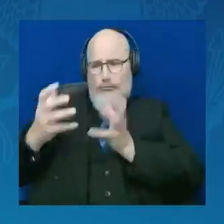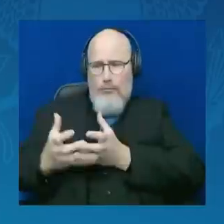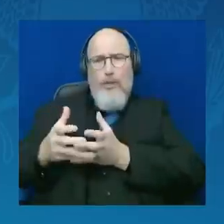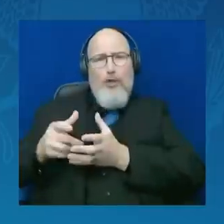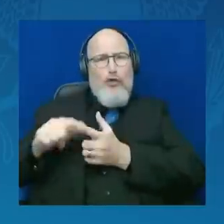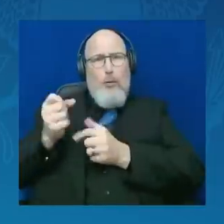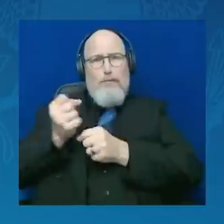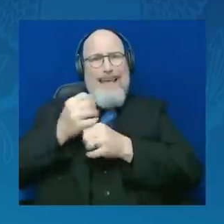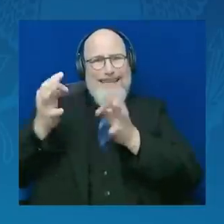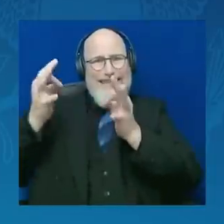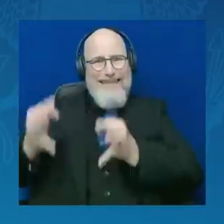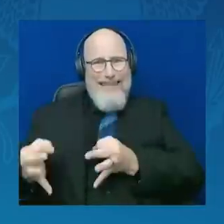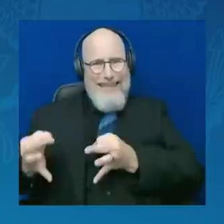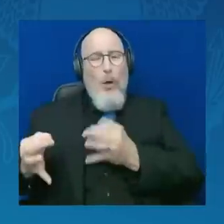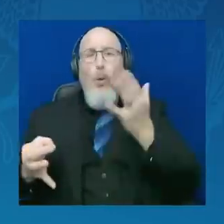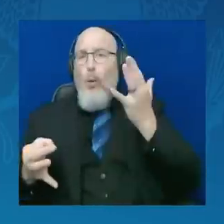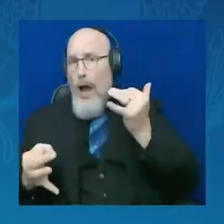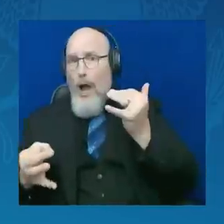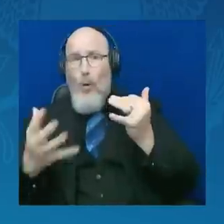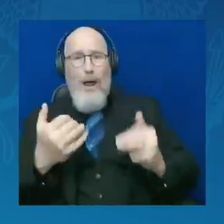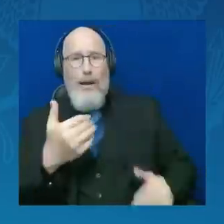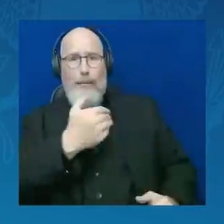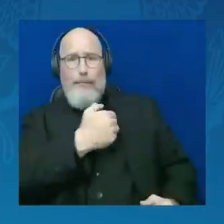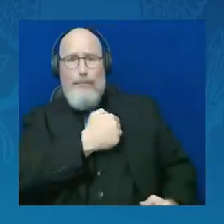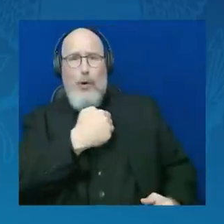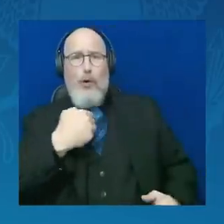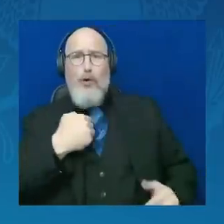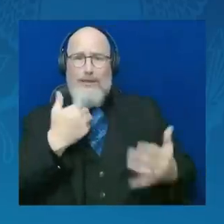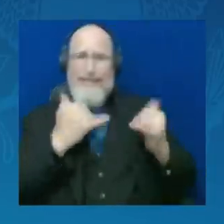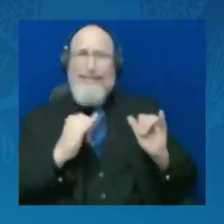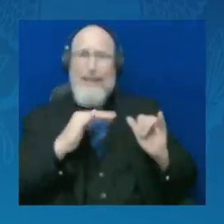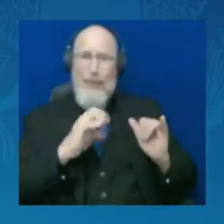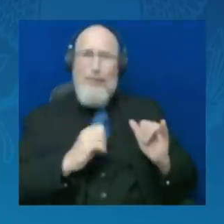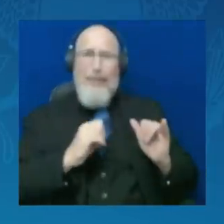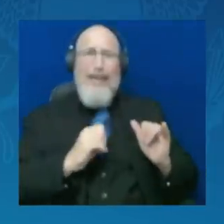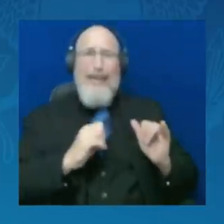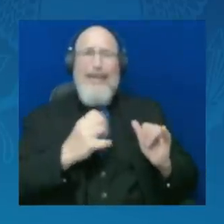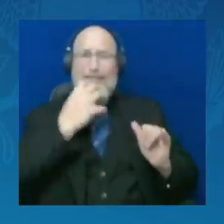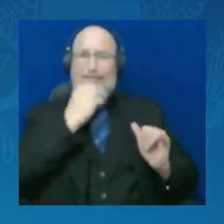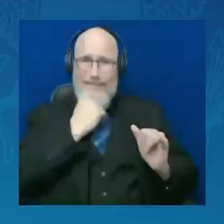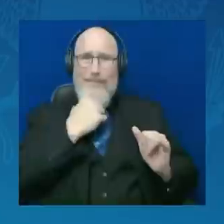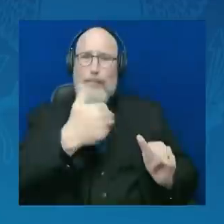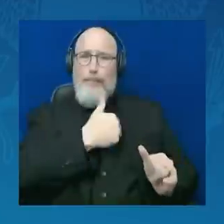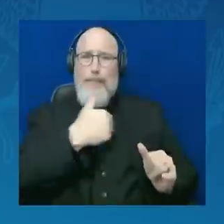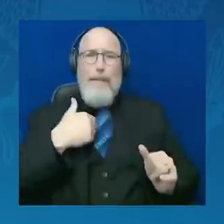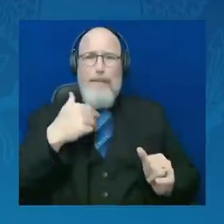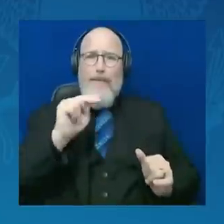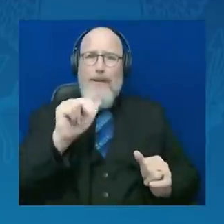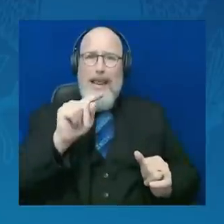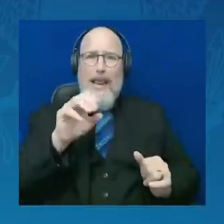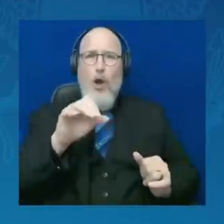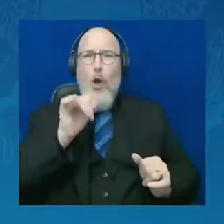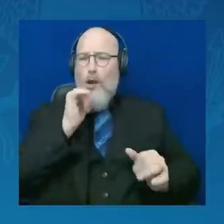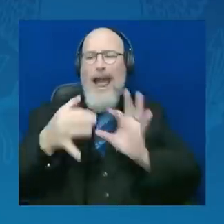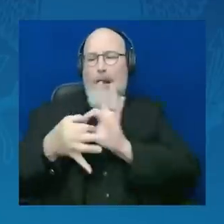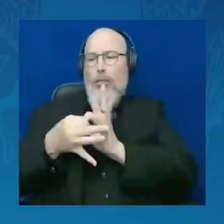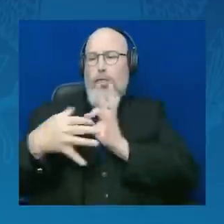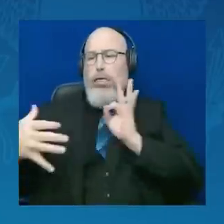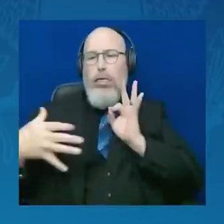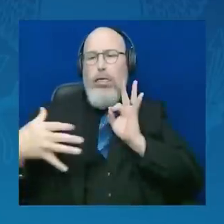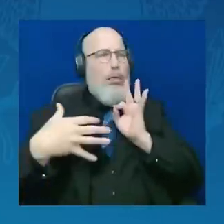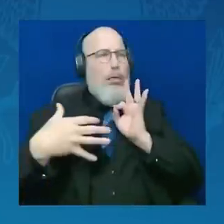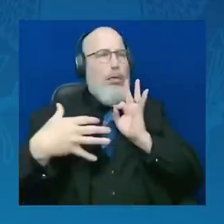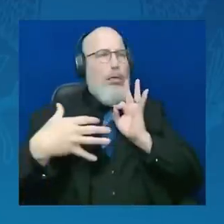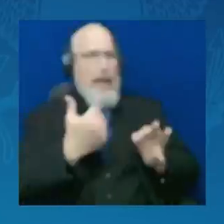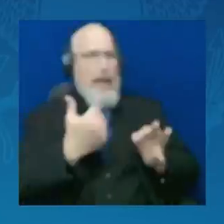Poland remains a credible member of NATO, not a country who decides on its own on important issues which impact